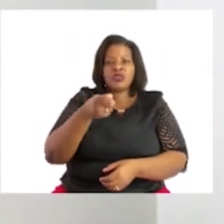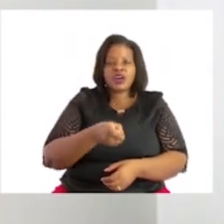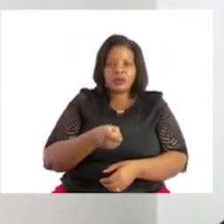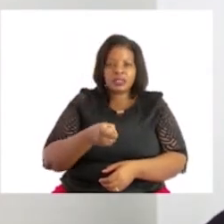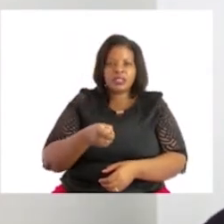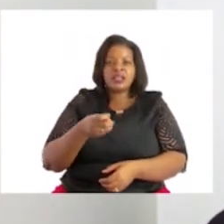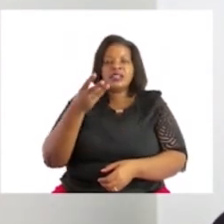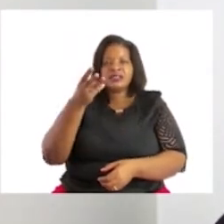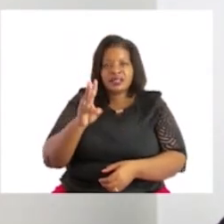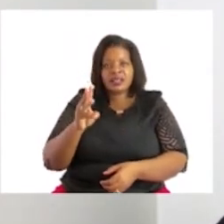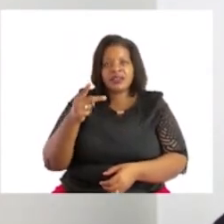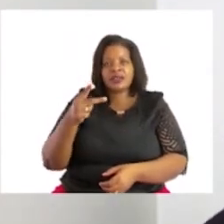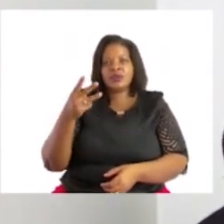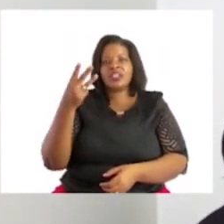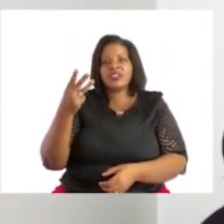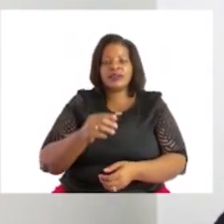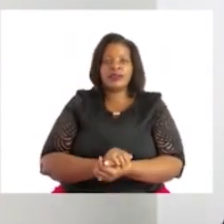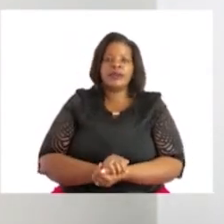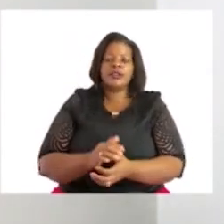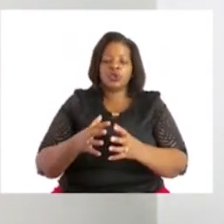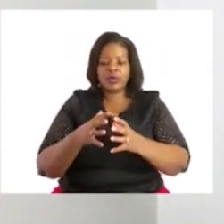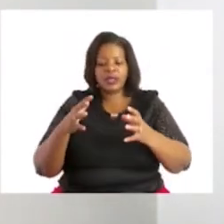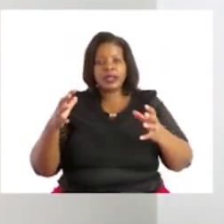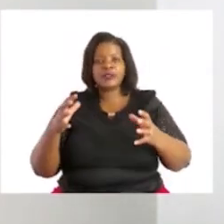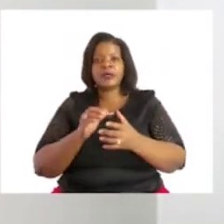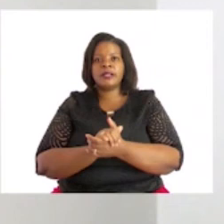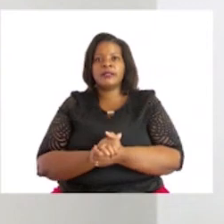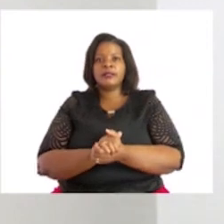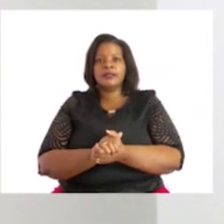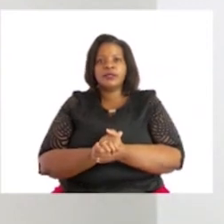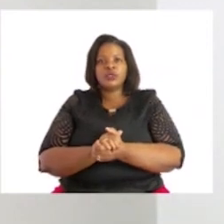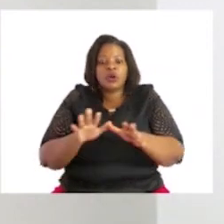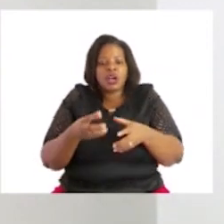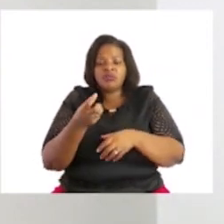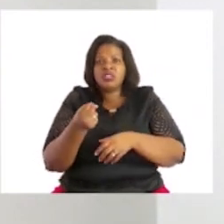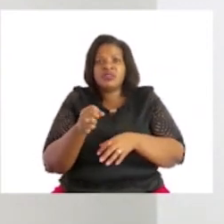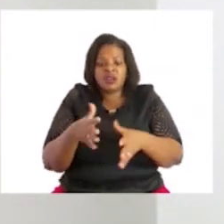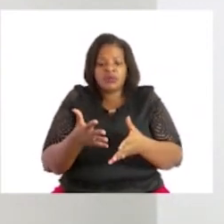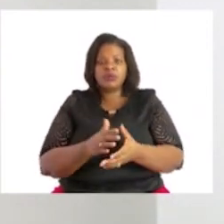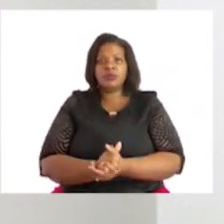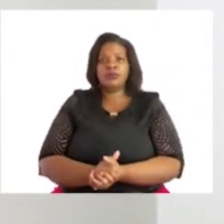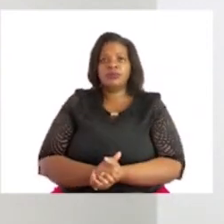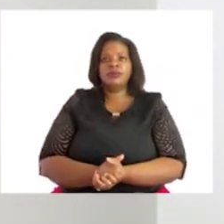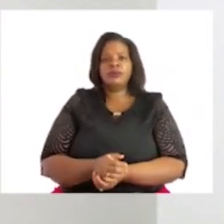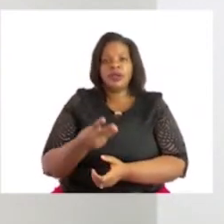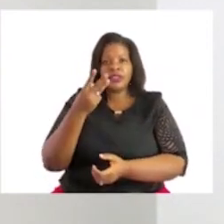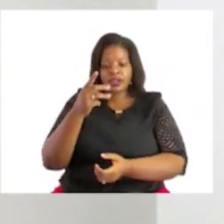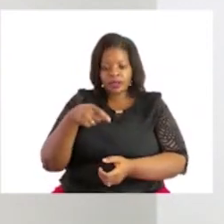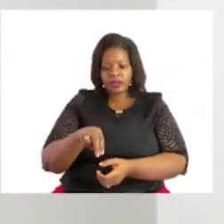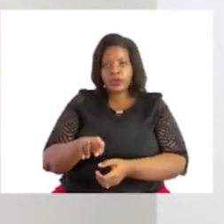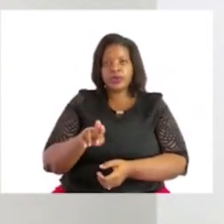34,623 in an expanded notation, we get it how? 3 in position of a unit,